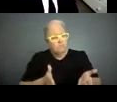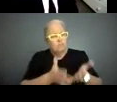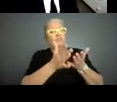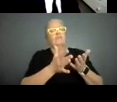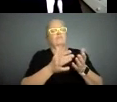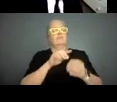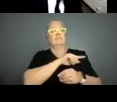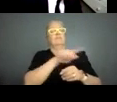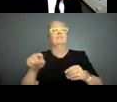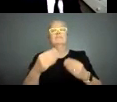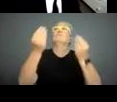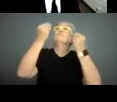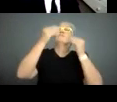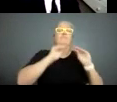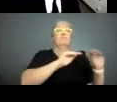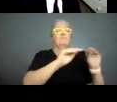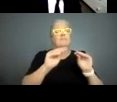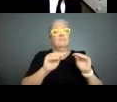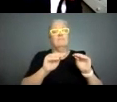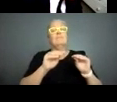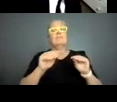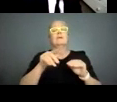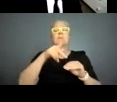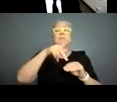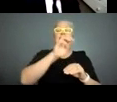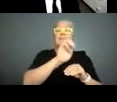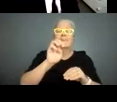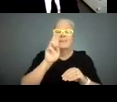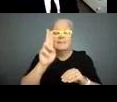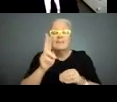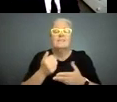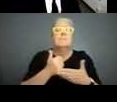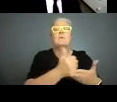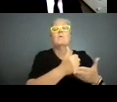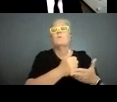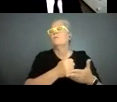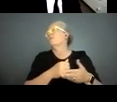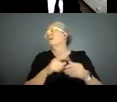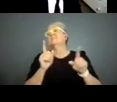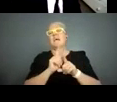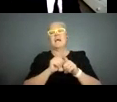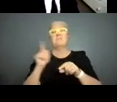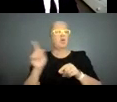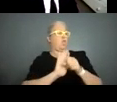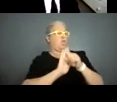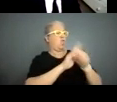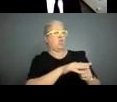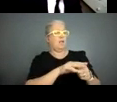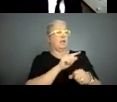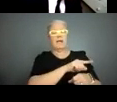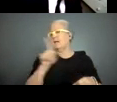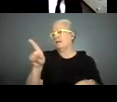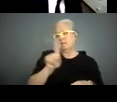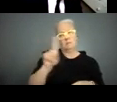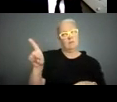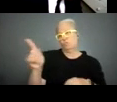That means peer support, buddies, bully busting, and collaborative learning, where the